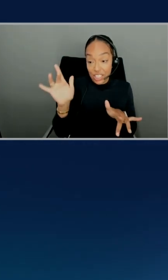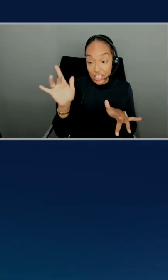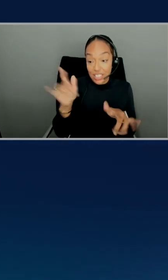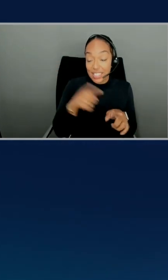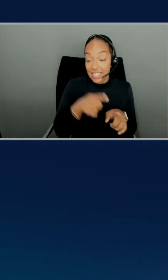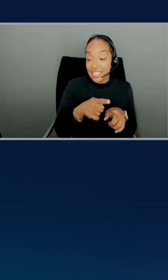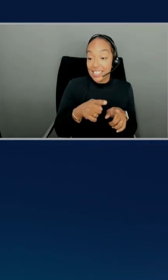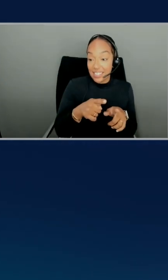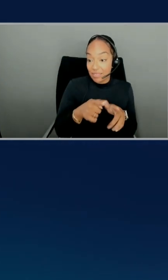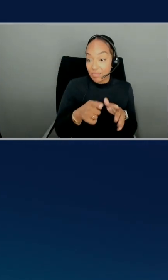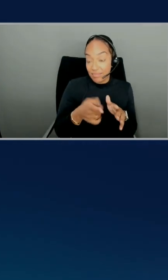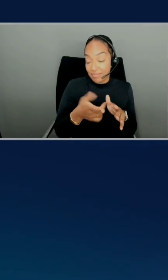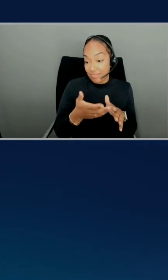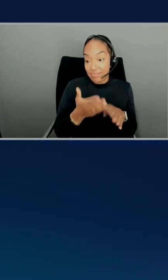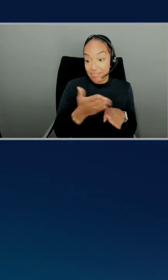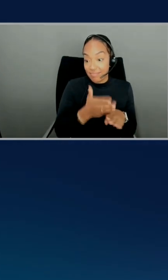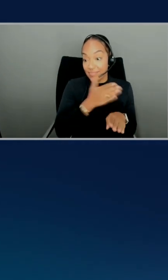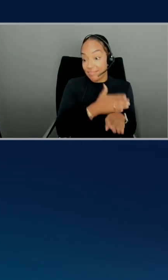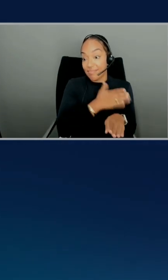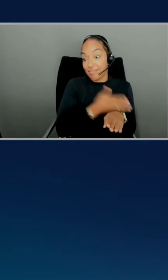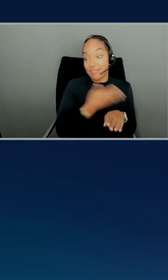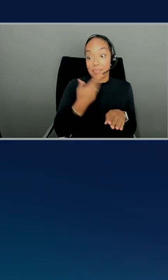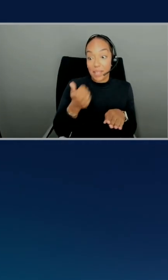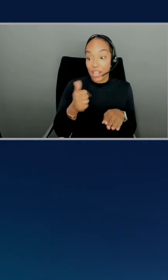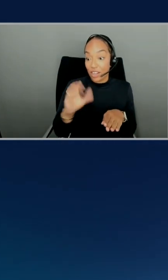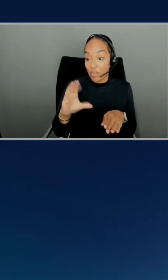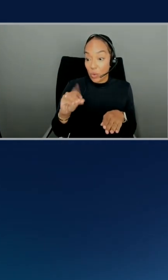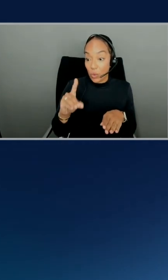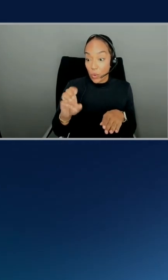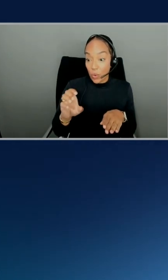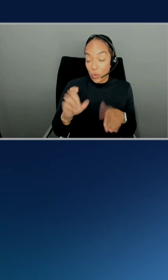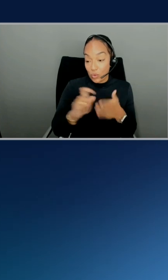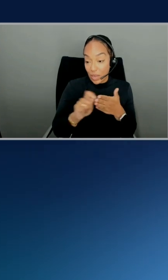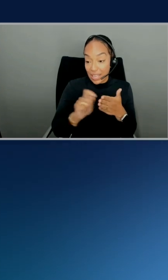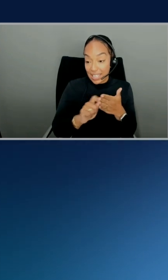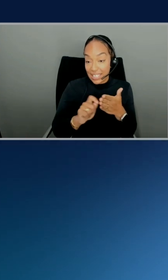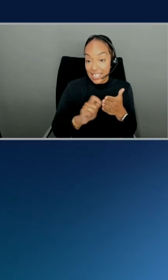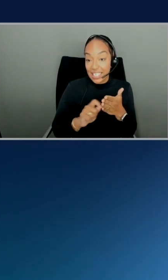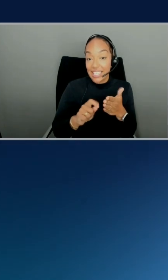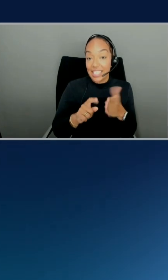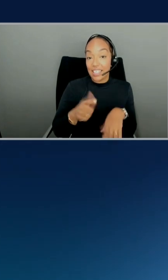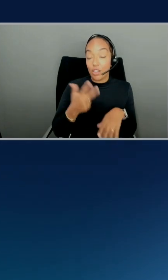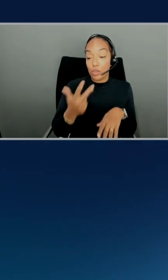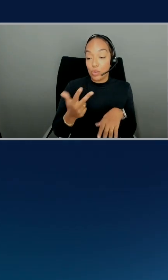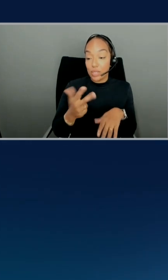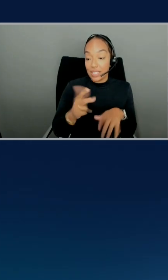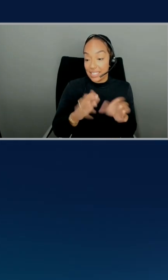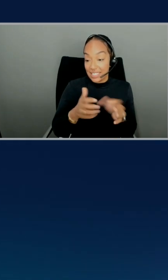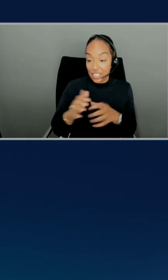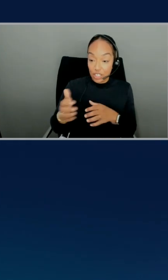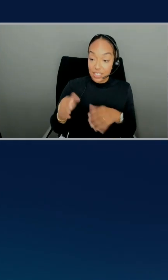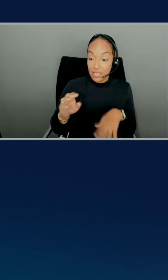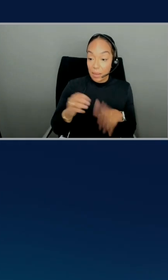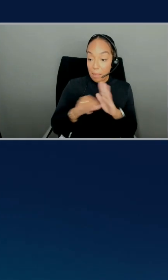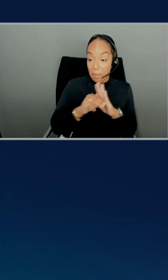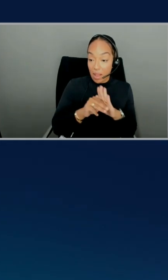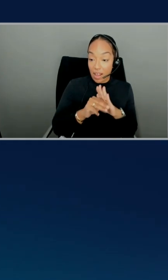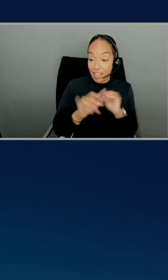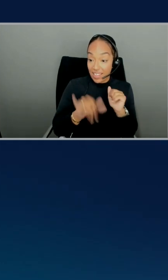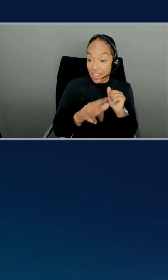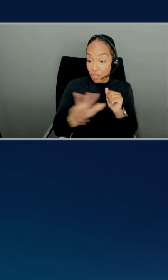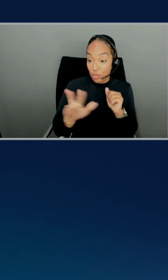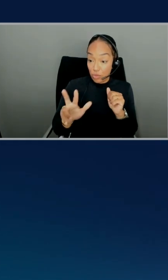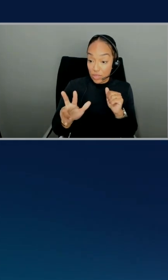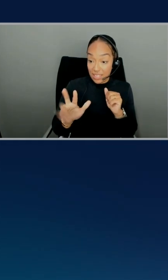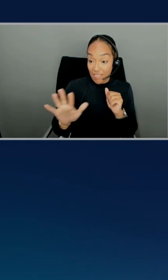and just keep giving us great surprises. Yeah. The Claude 3 series of models, fantastic at this. 3.5, oh,